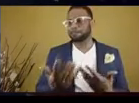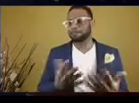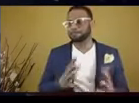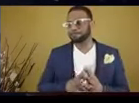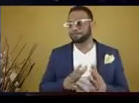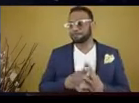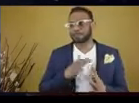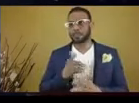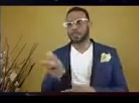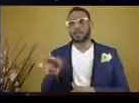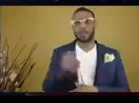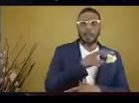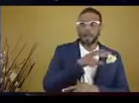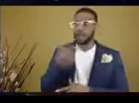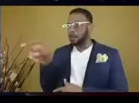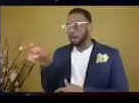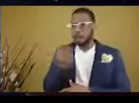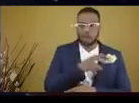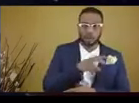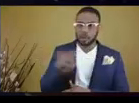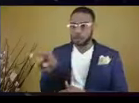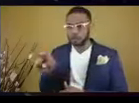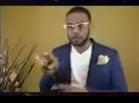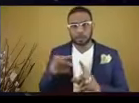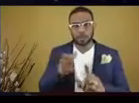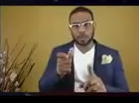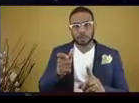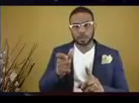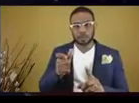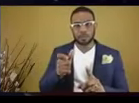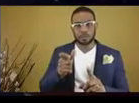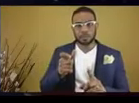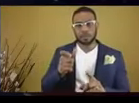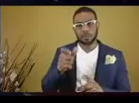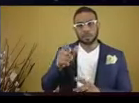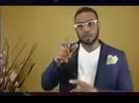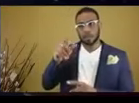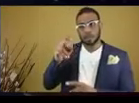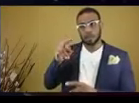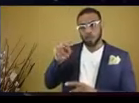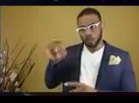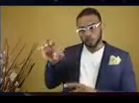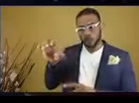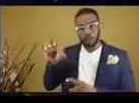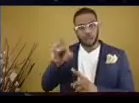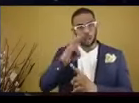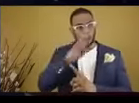and forth from Halifax County, North Carolina to Baltimore